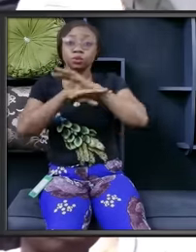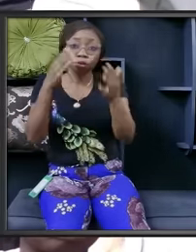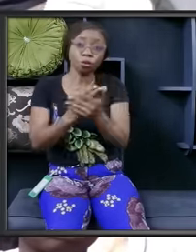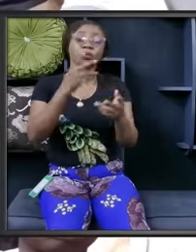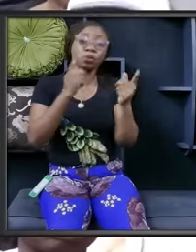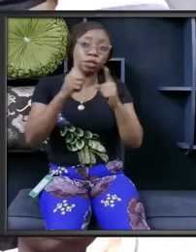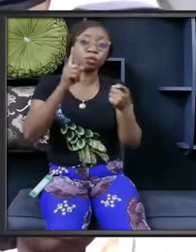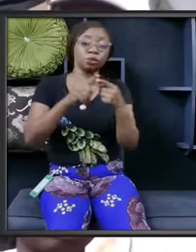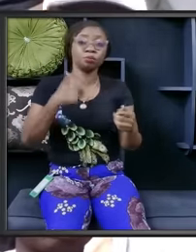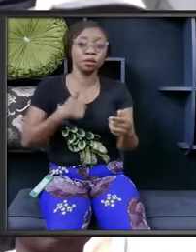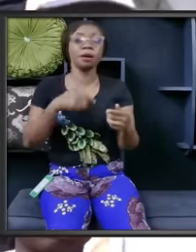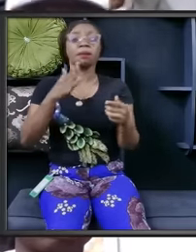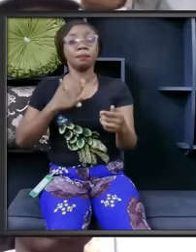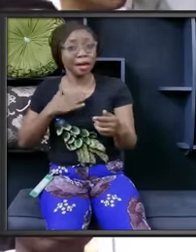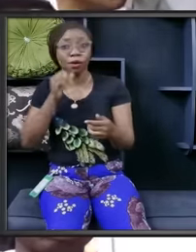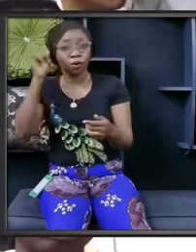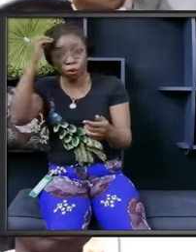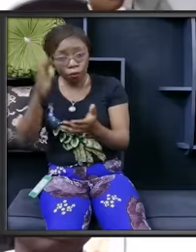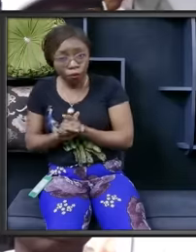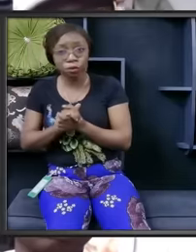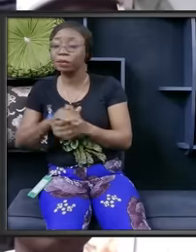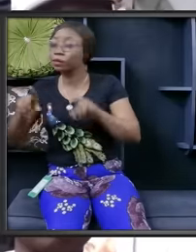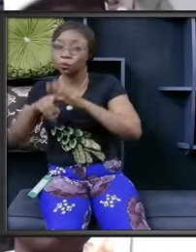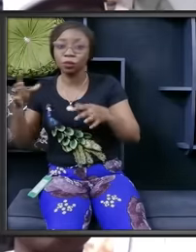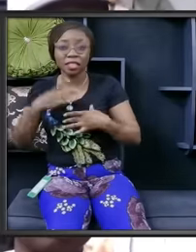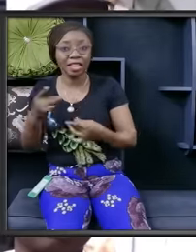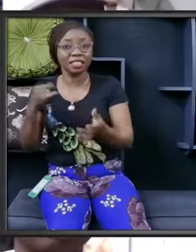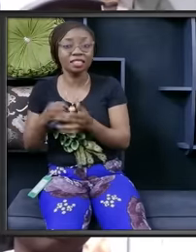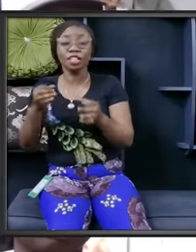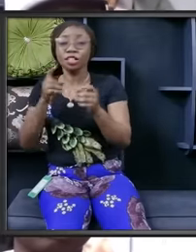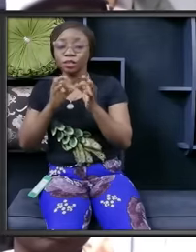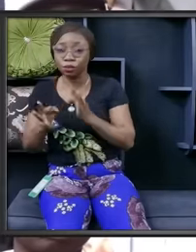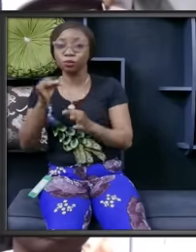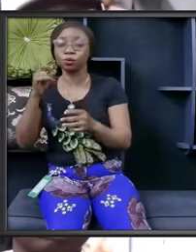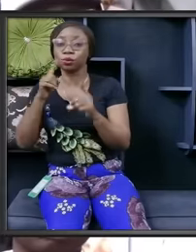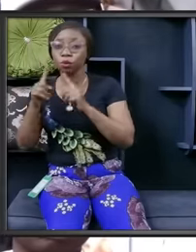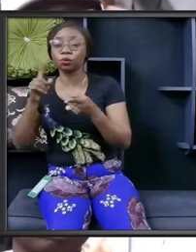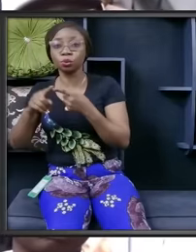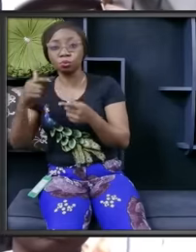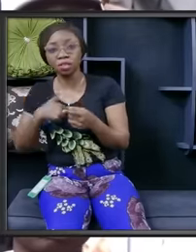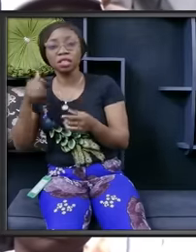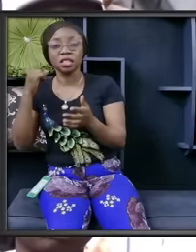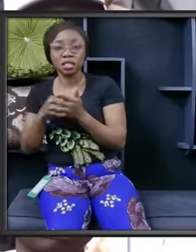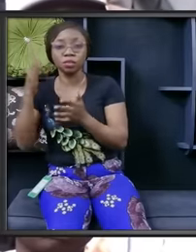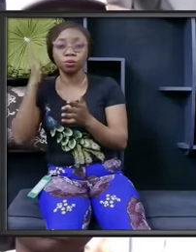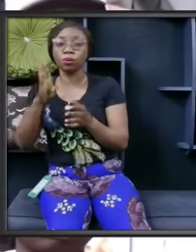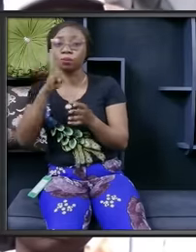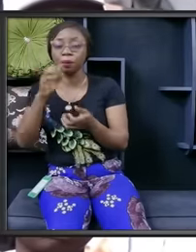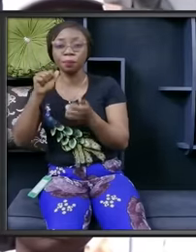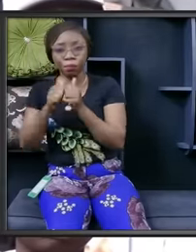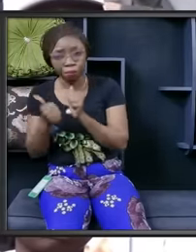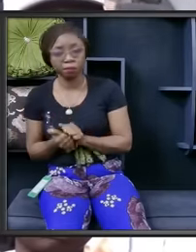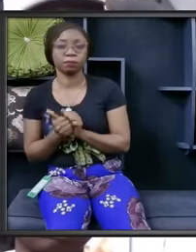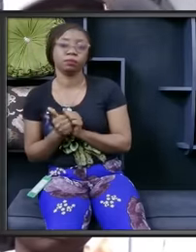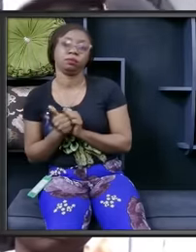to me. You know they like him. If you talk to me now, wahala you go become for the family. Men, but when men talk